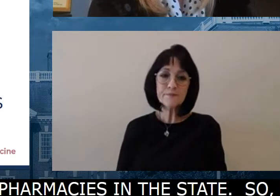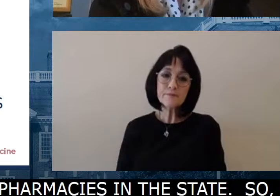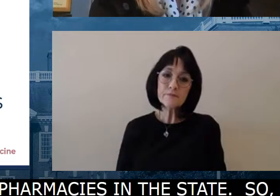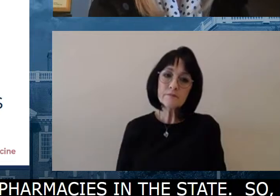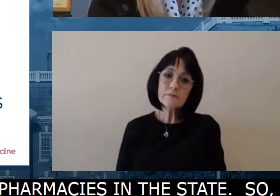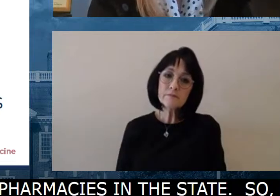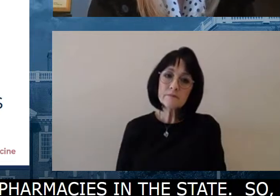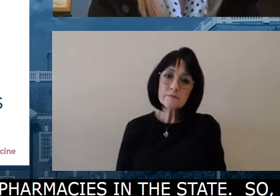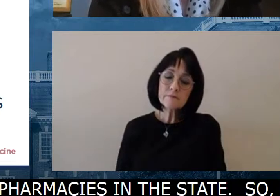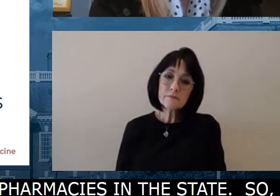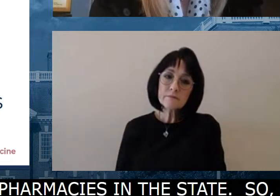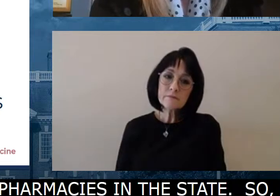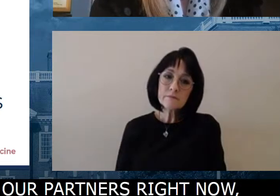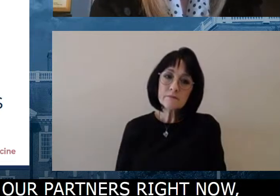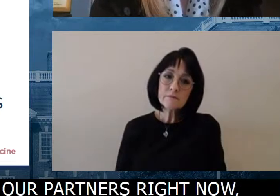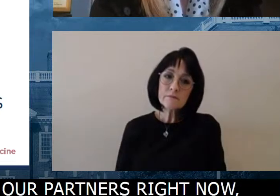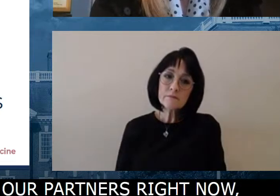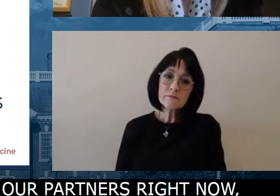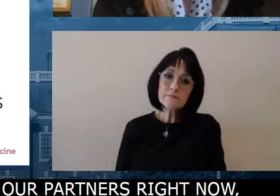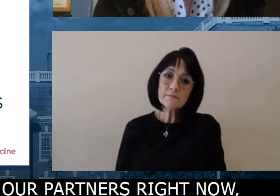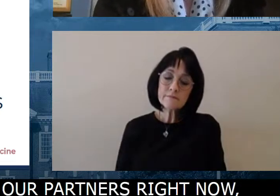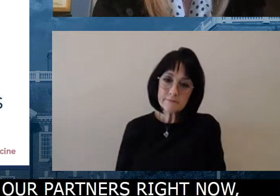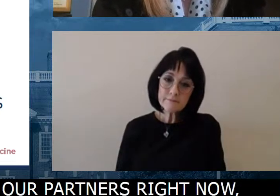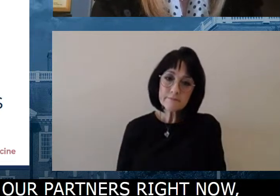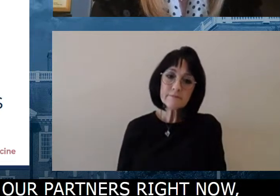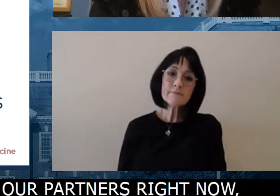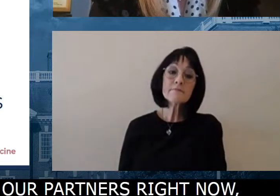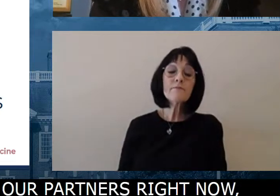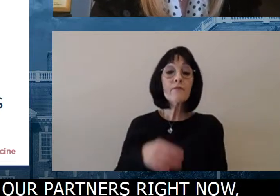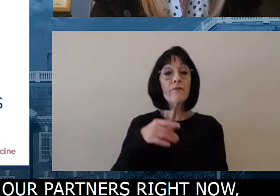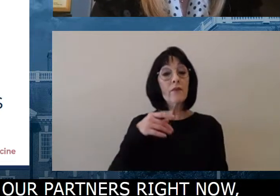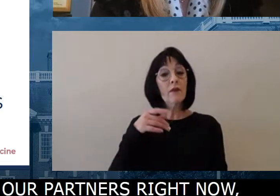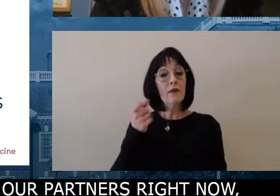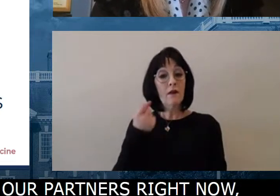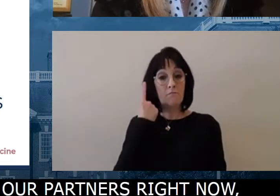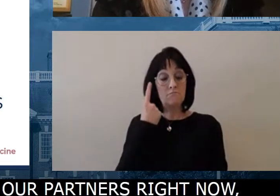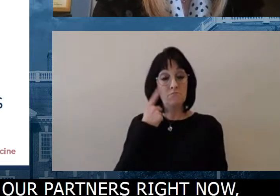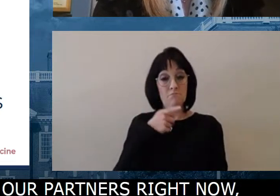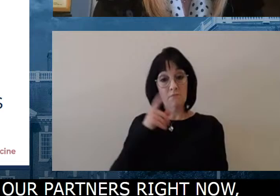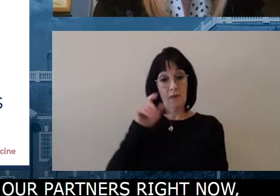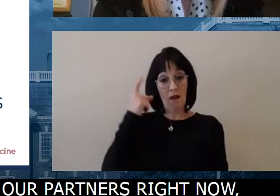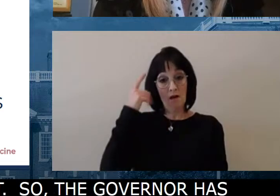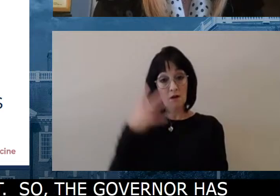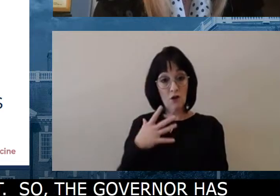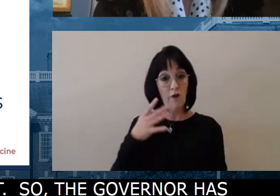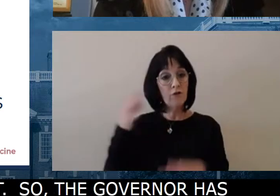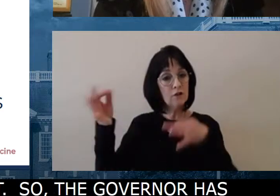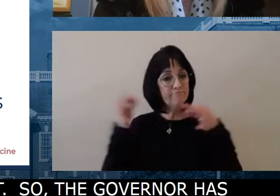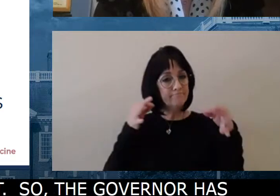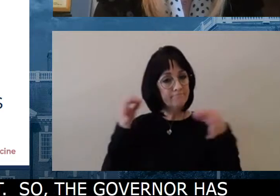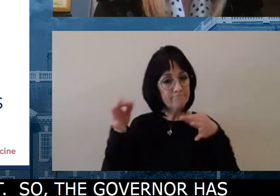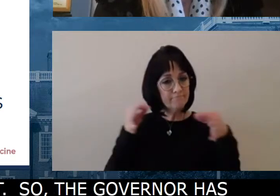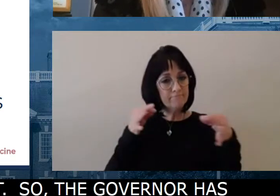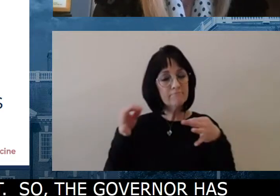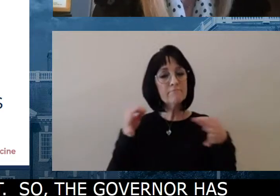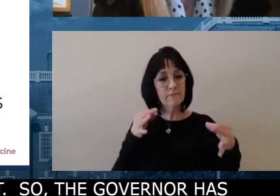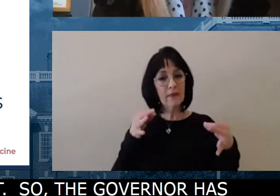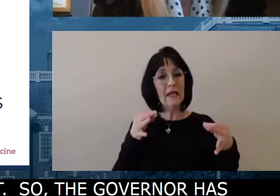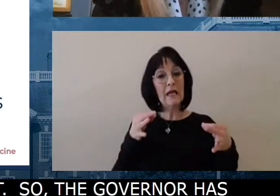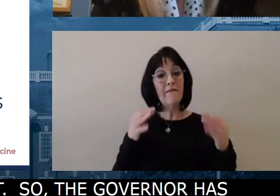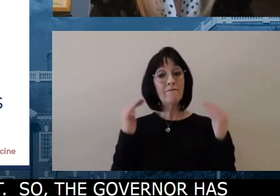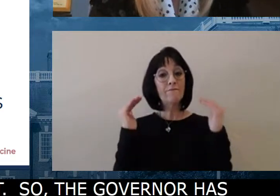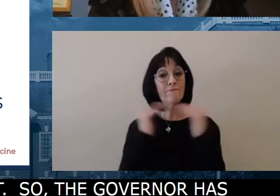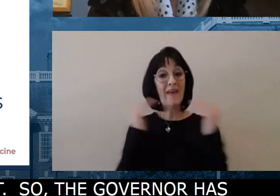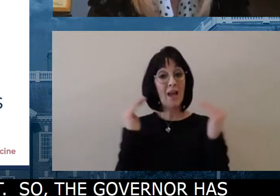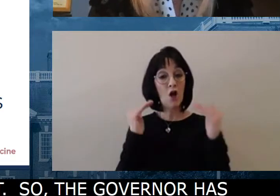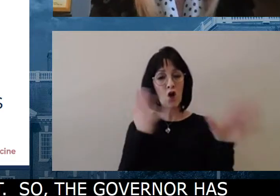So the governor has talked about the importance of vaccinating fair and fast. And